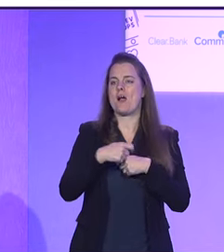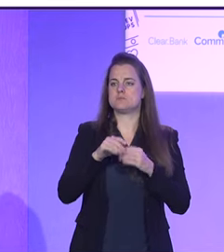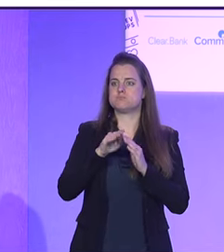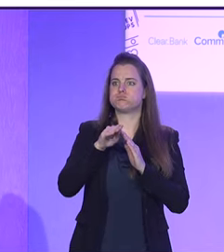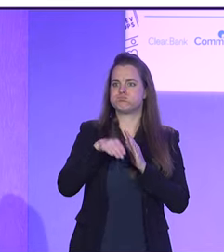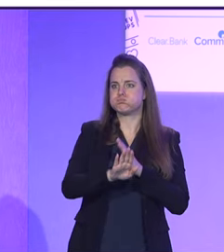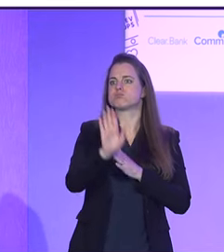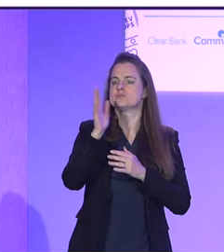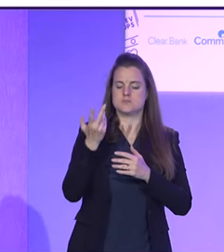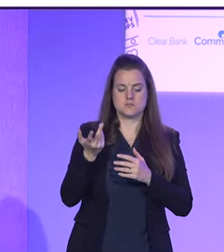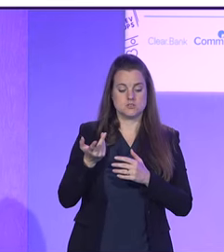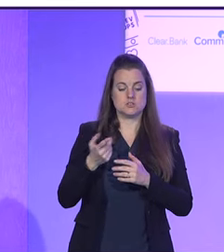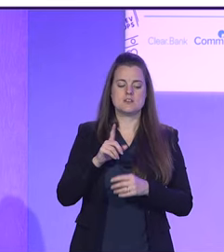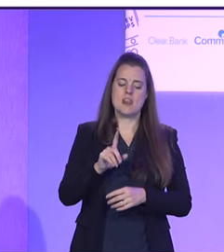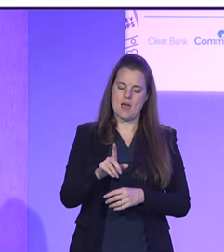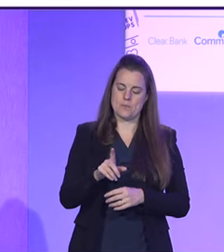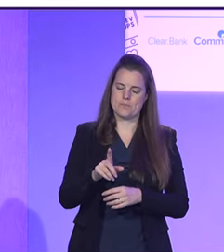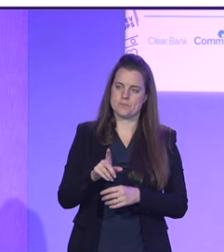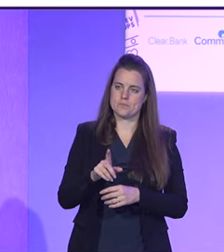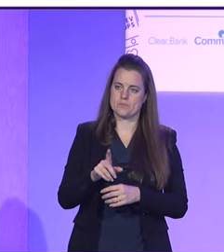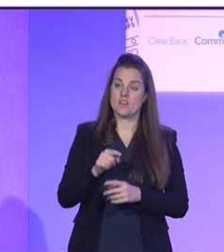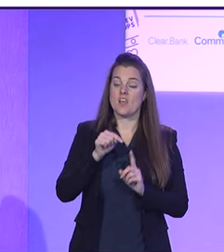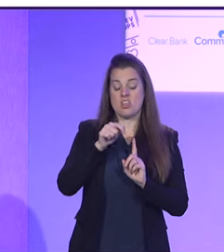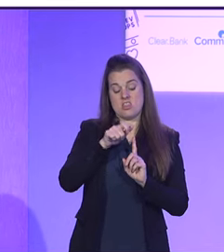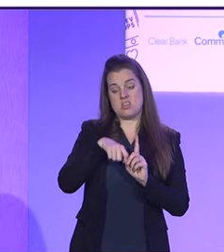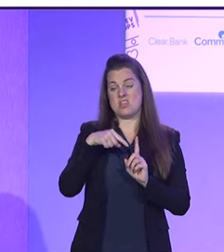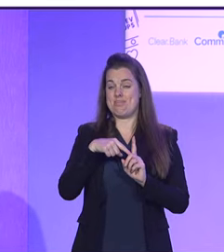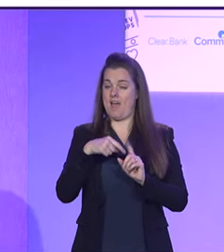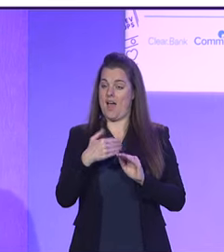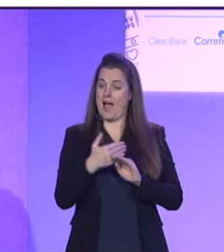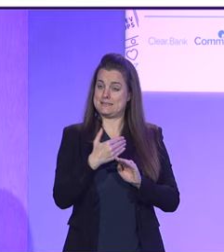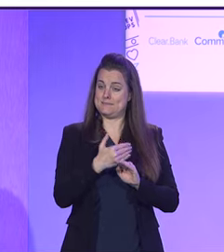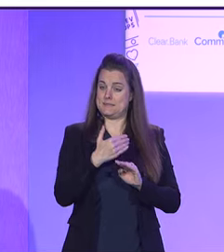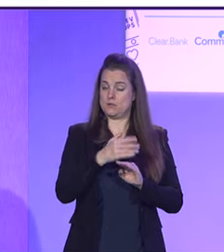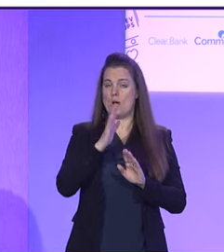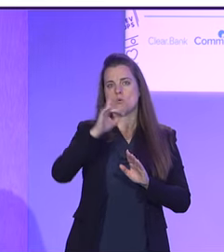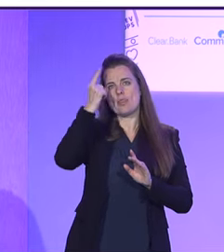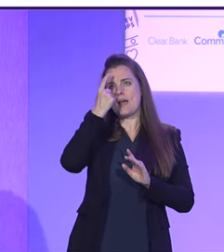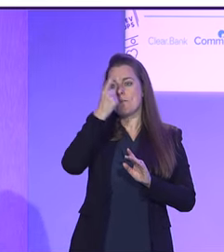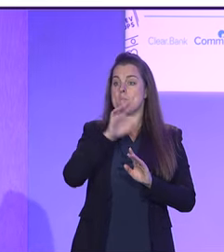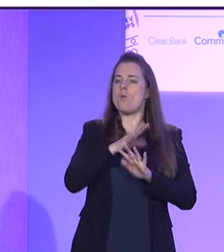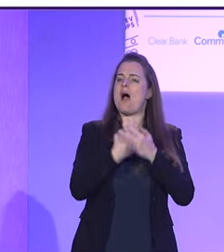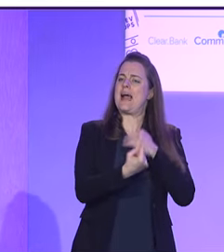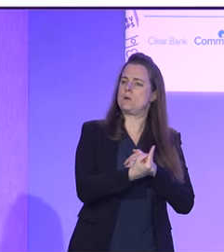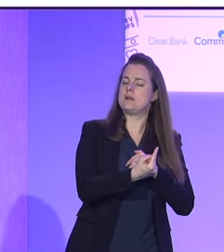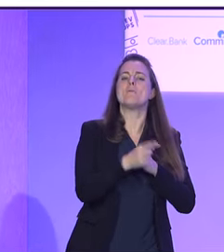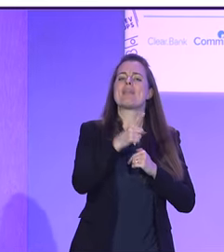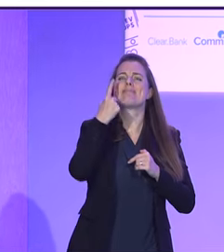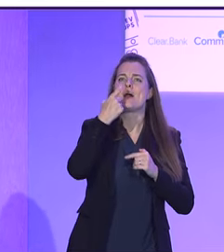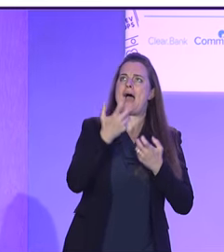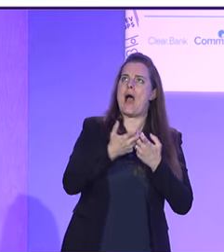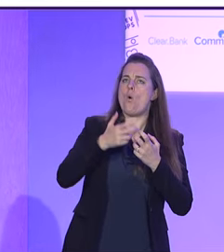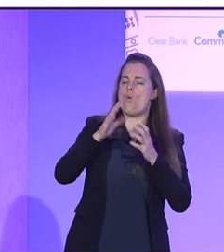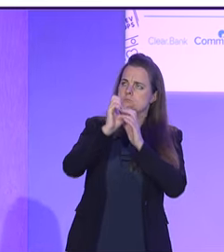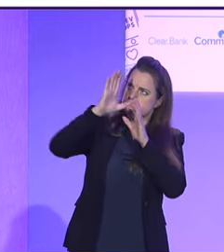we're looking at actor A's activity that is a part of all the total activity that's going on. And the